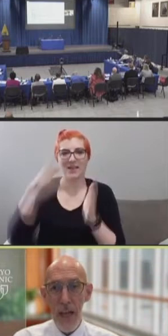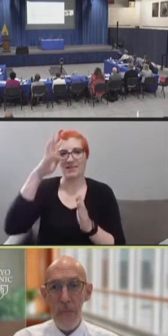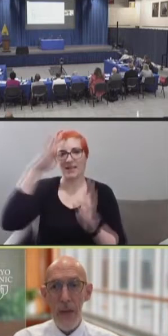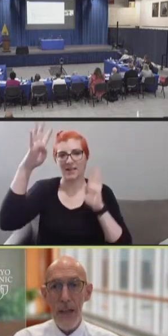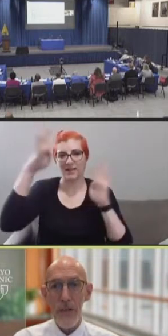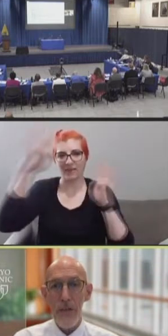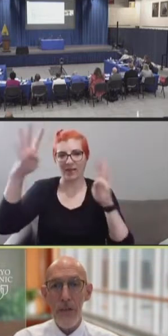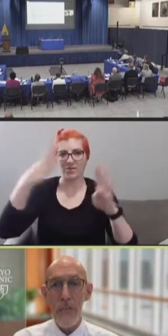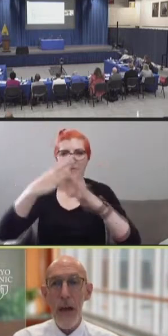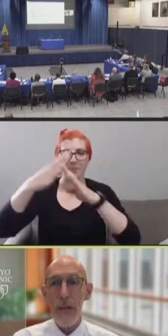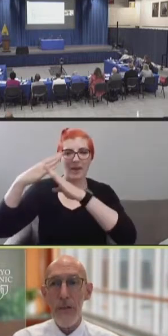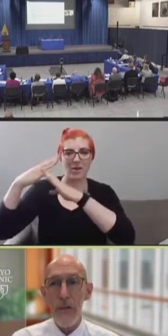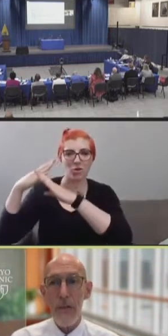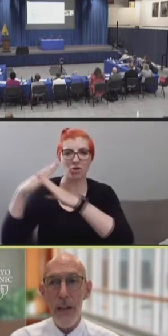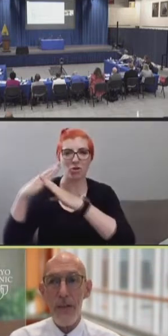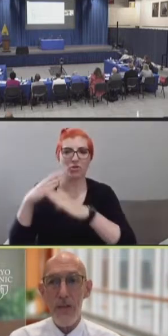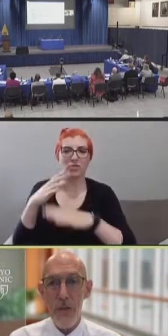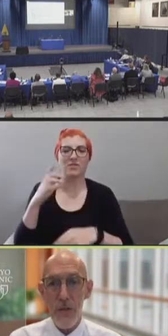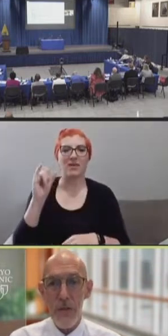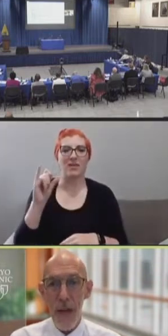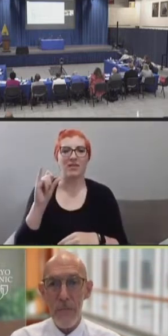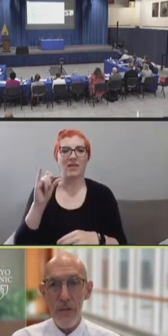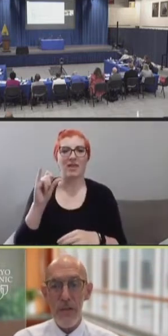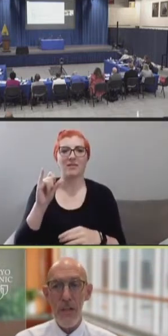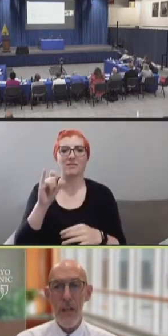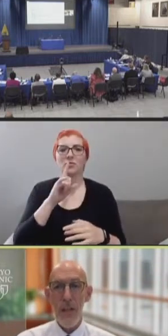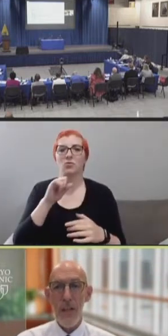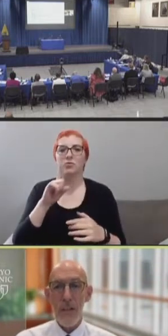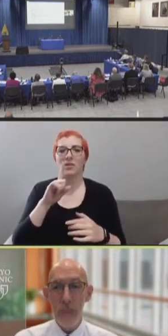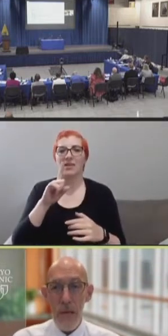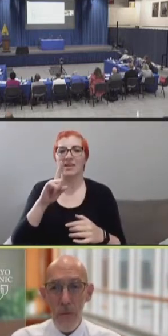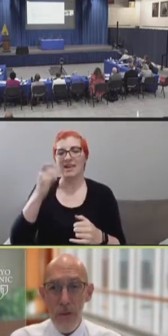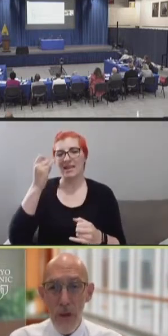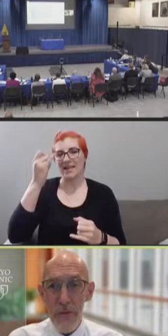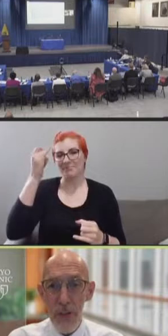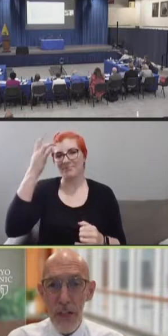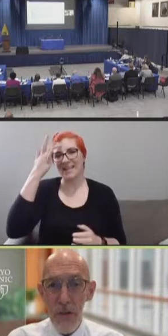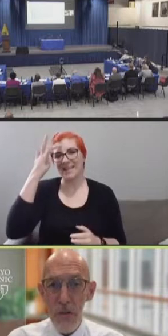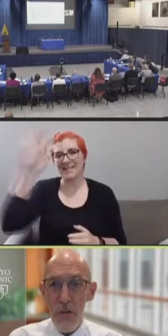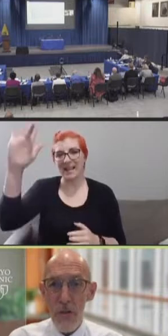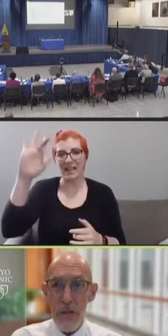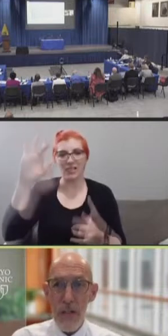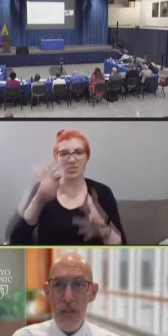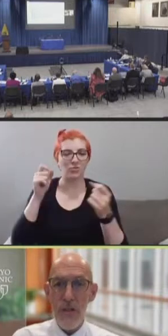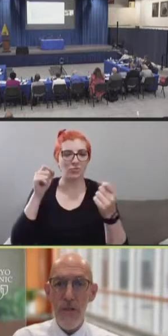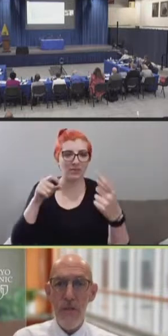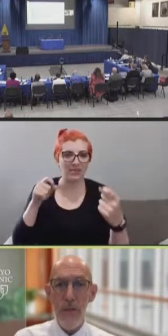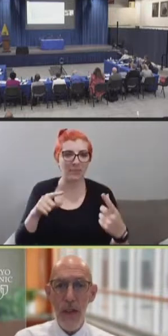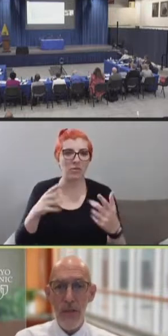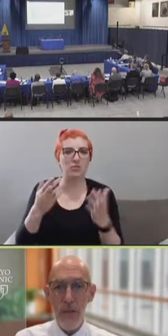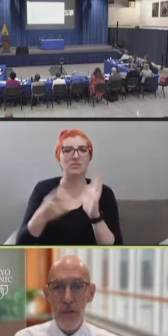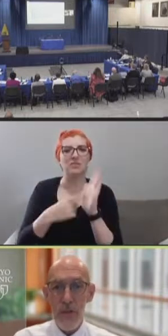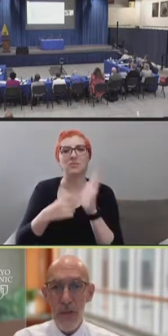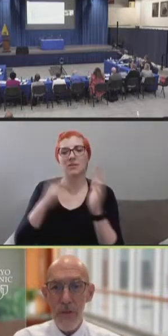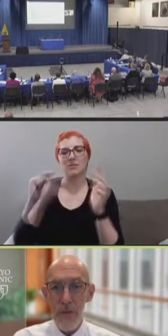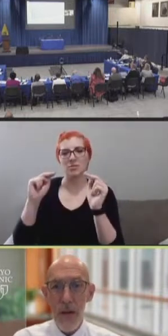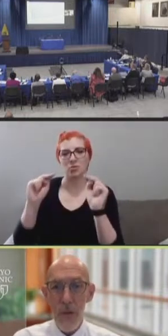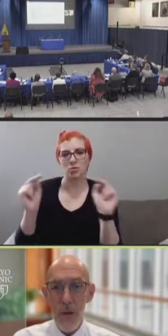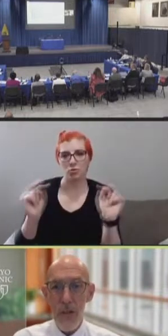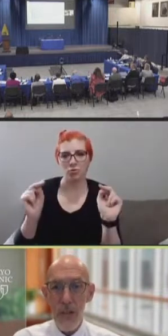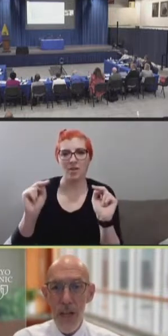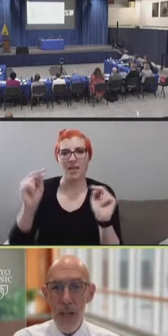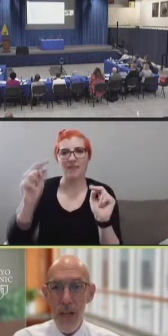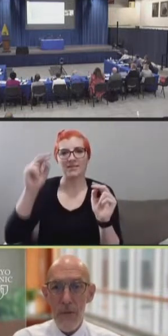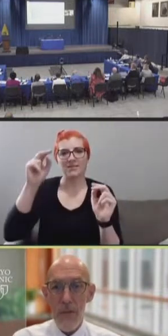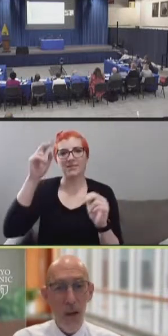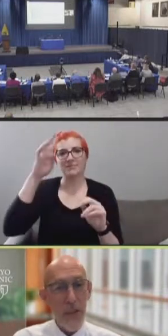affinity antibodies is to bind to intelligence receptors, sometimes resulting in neutralization of innovation receptor